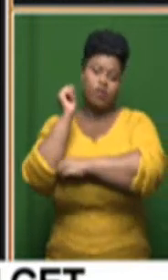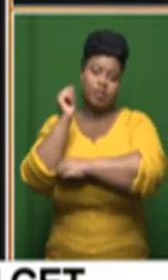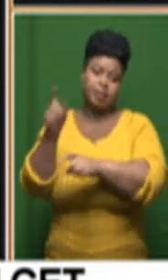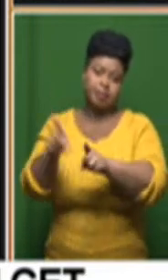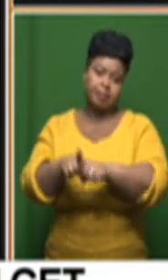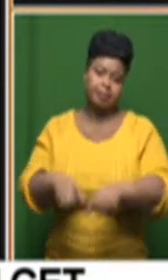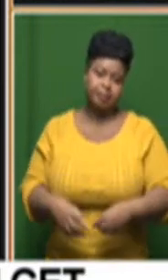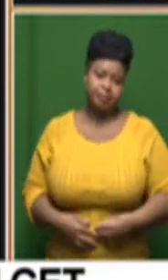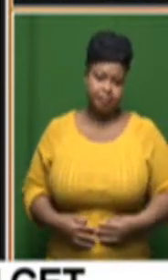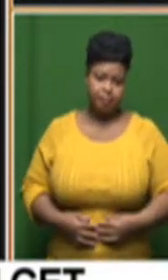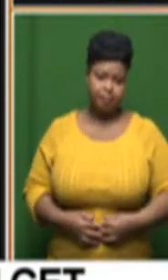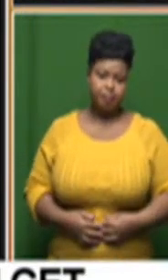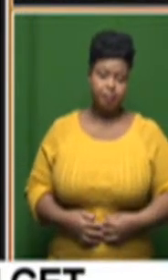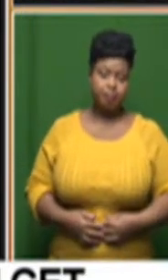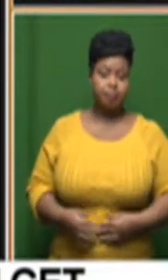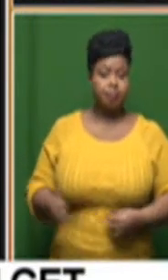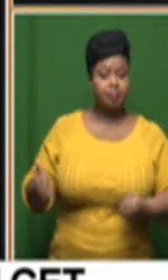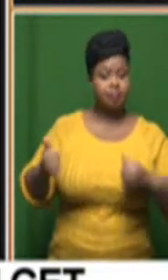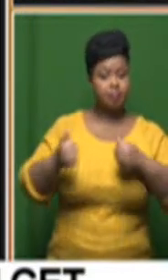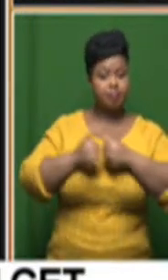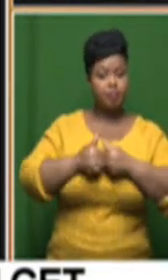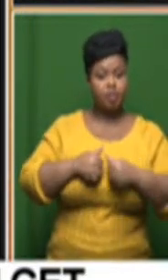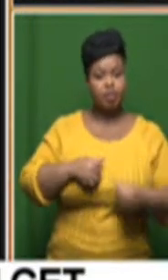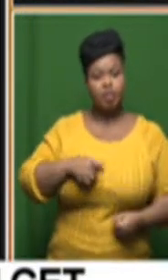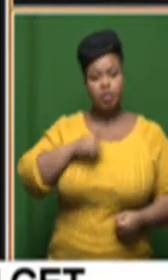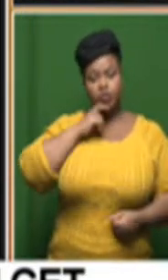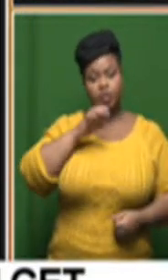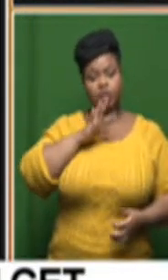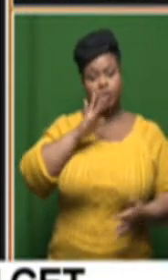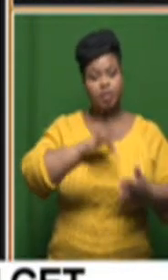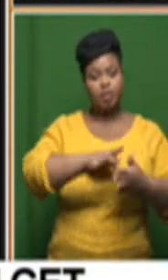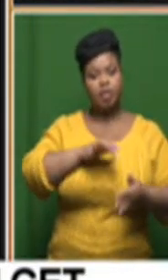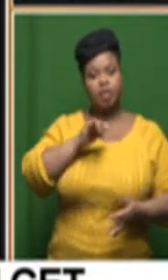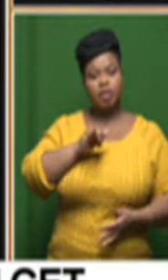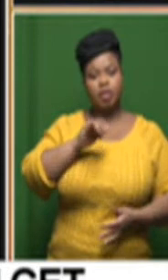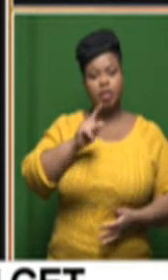well. Partners, we use our Tusong centers,